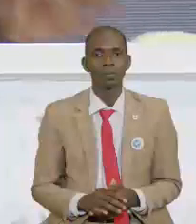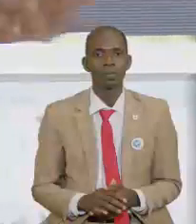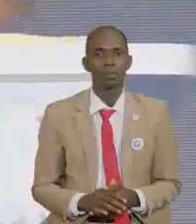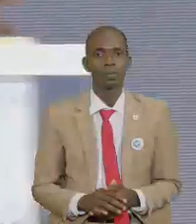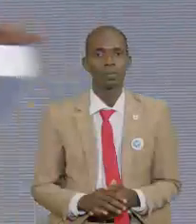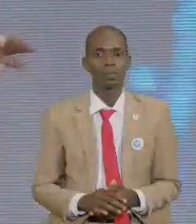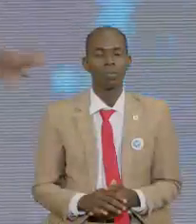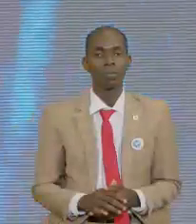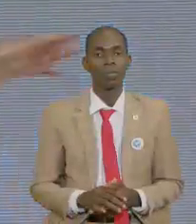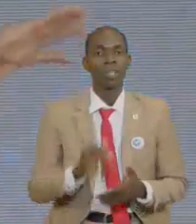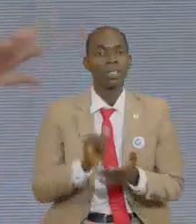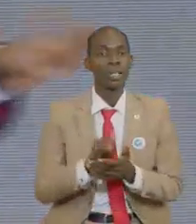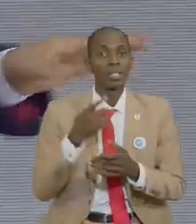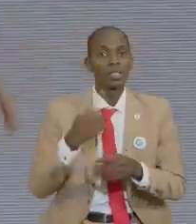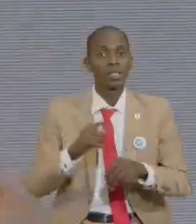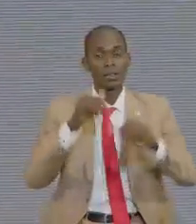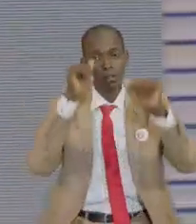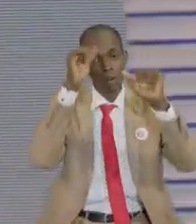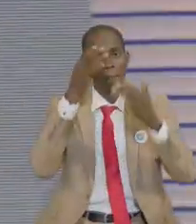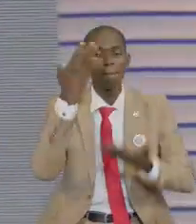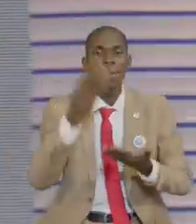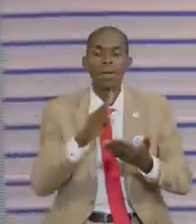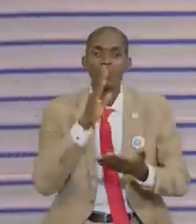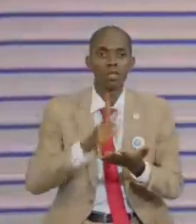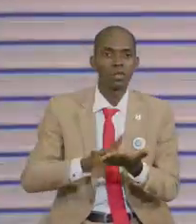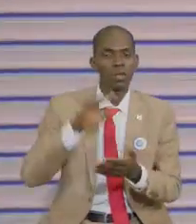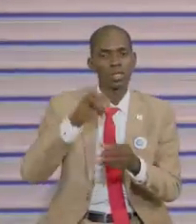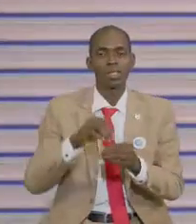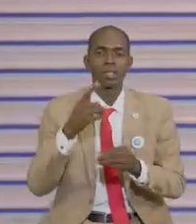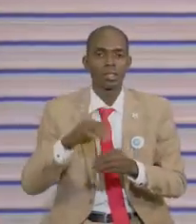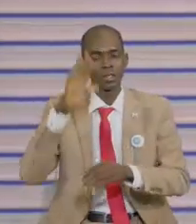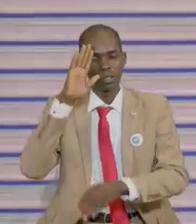That the Father may be glorified in the Son.